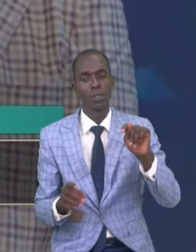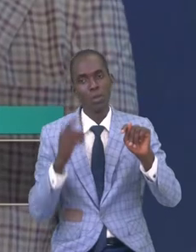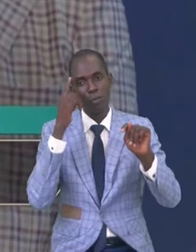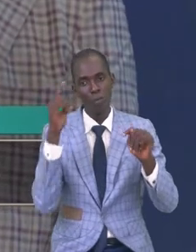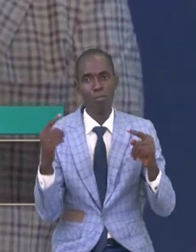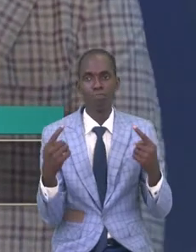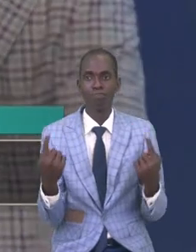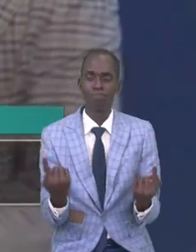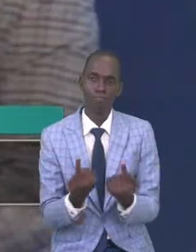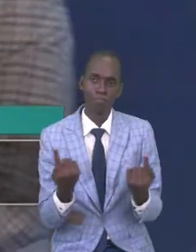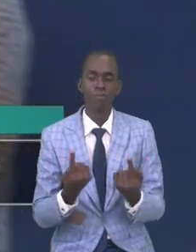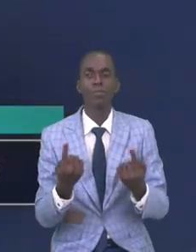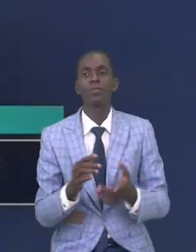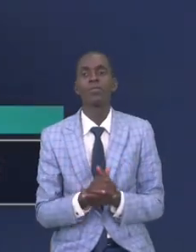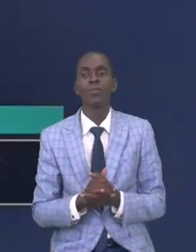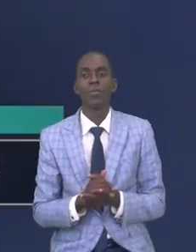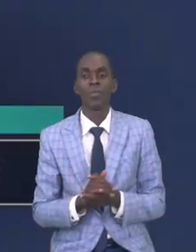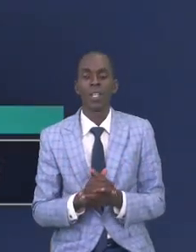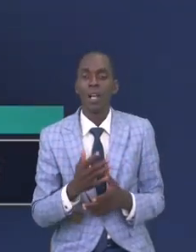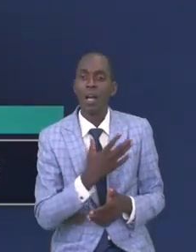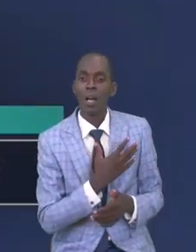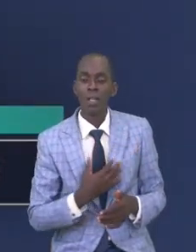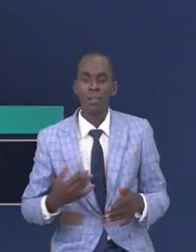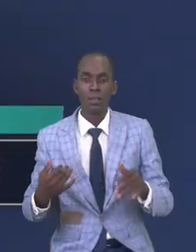transgression. And then Y,